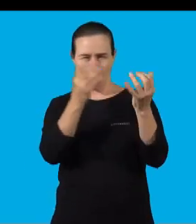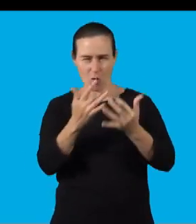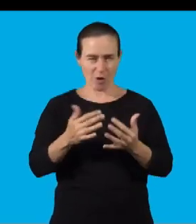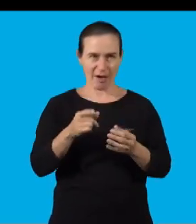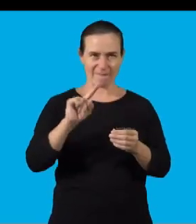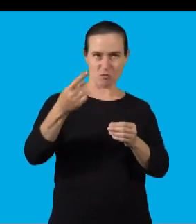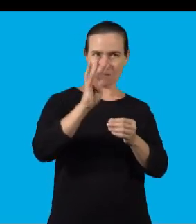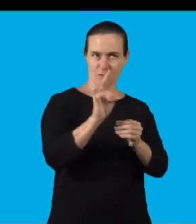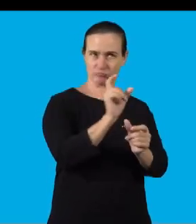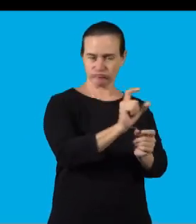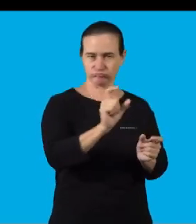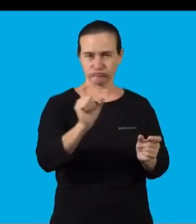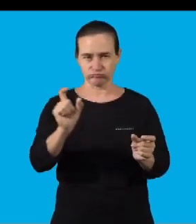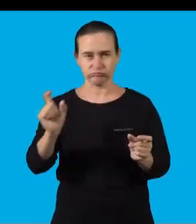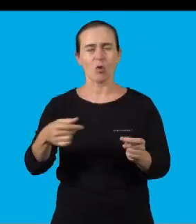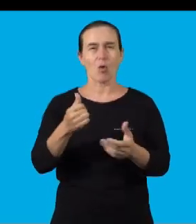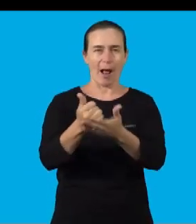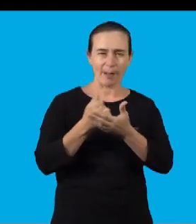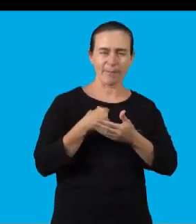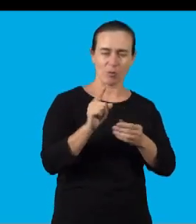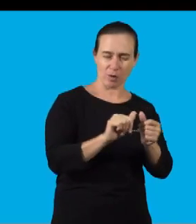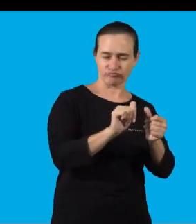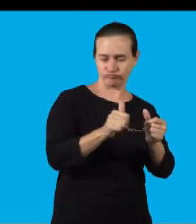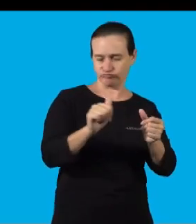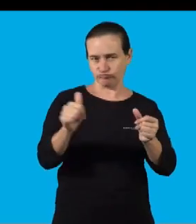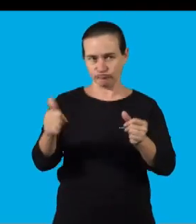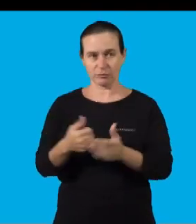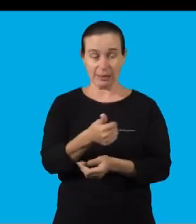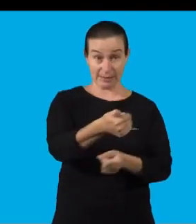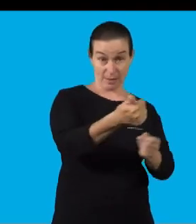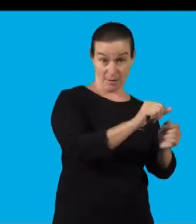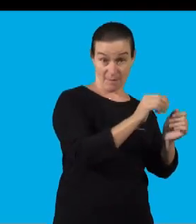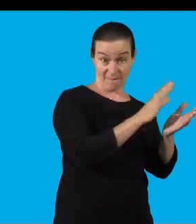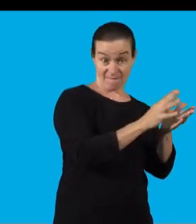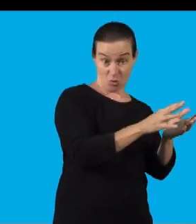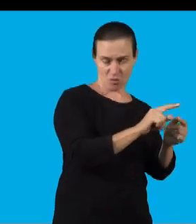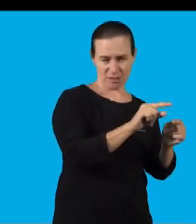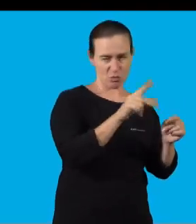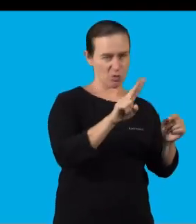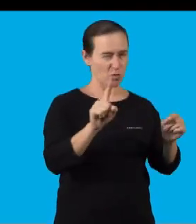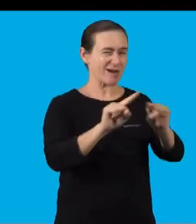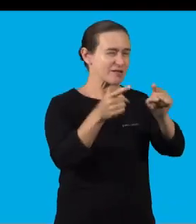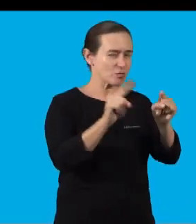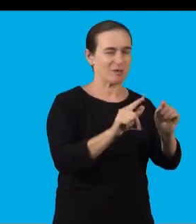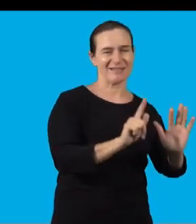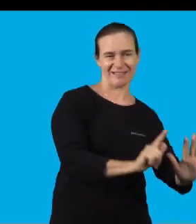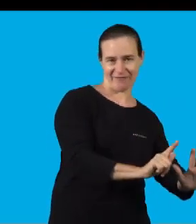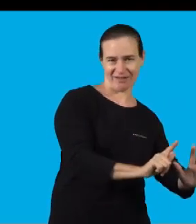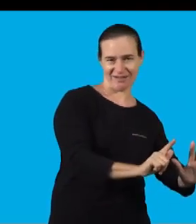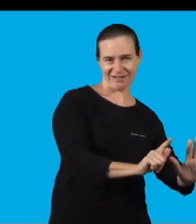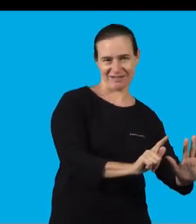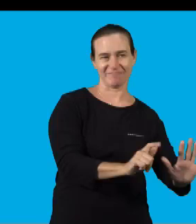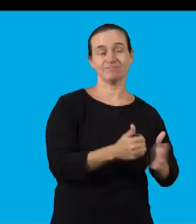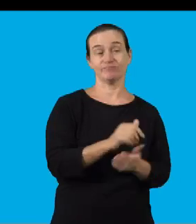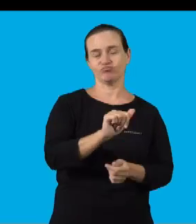that sequence that you are familiar with. Now, if we find the difference, that is going to be 7, and this confirms the value that we were given in